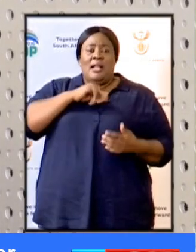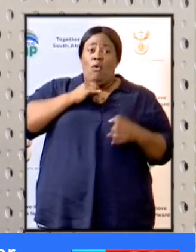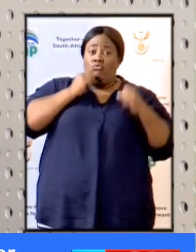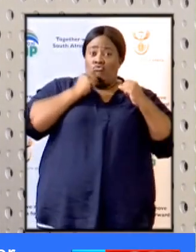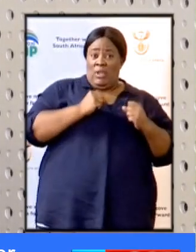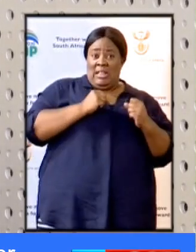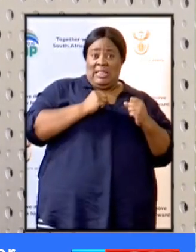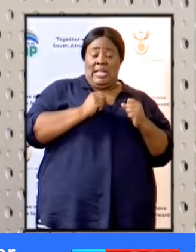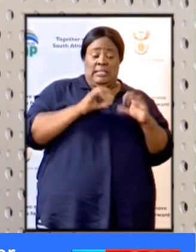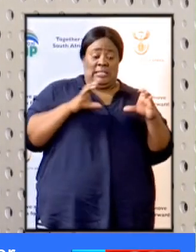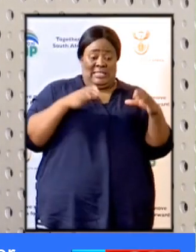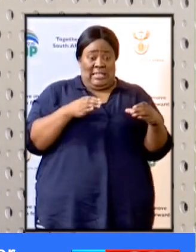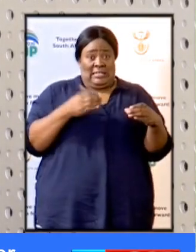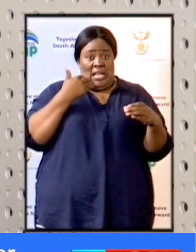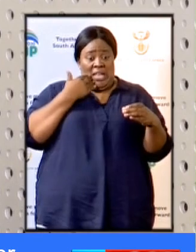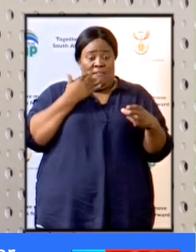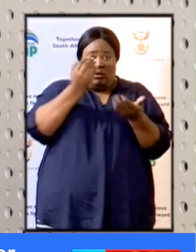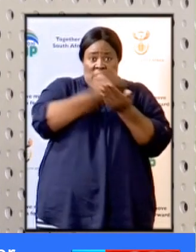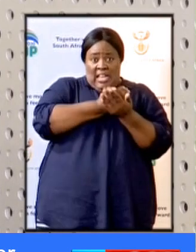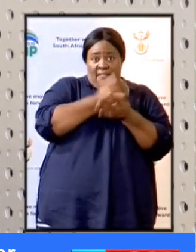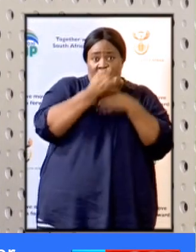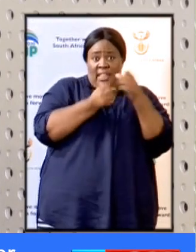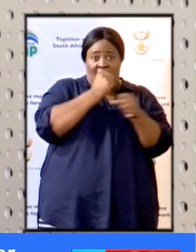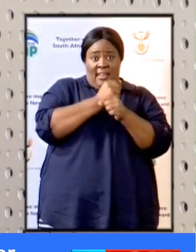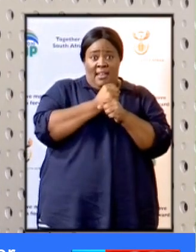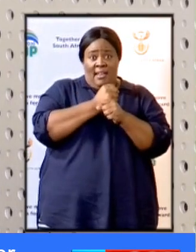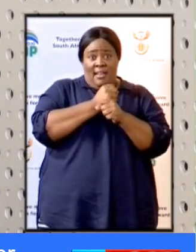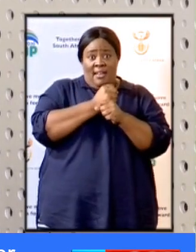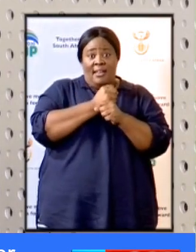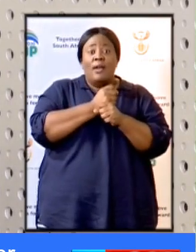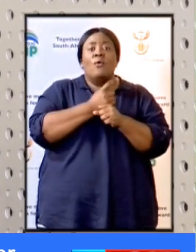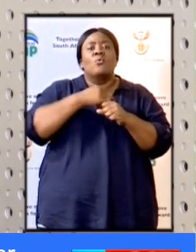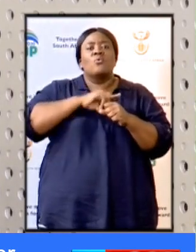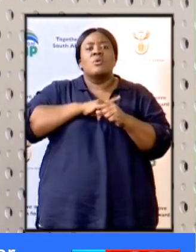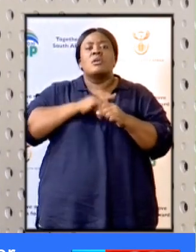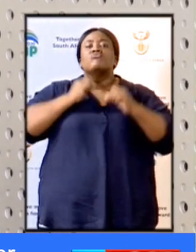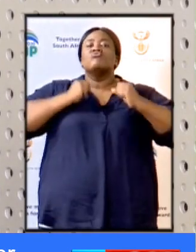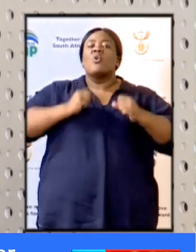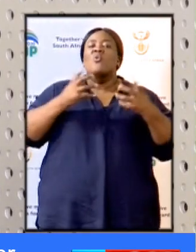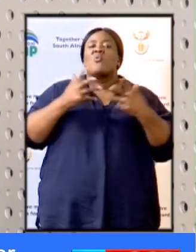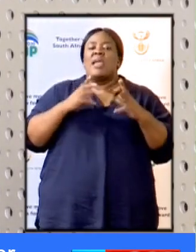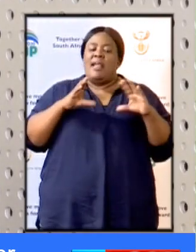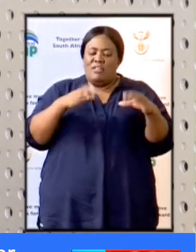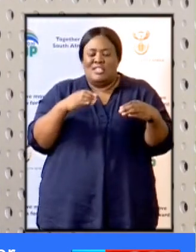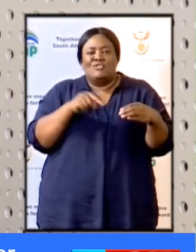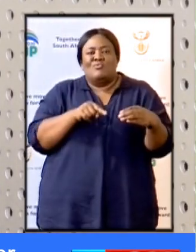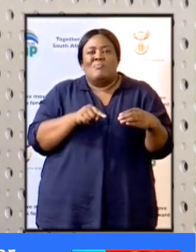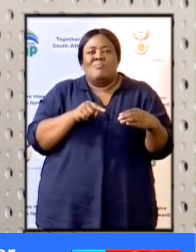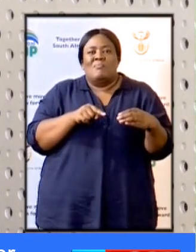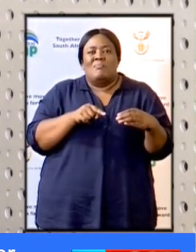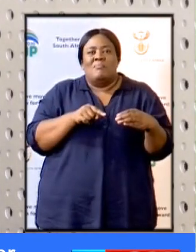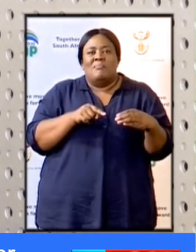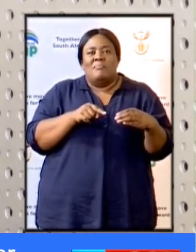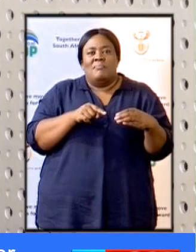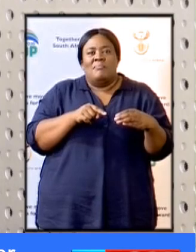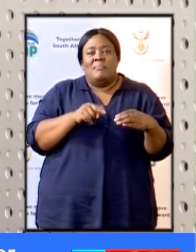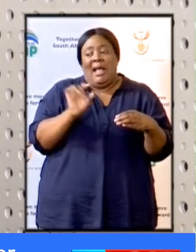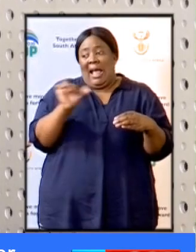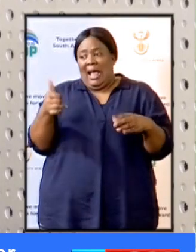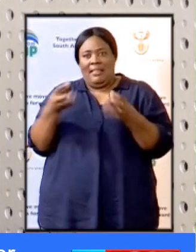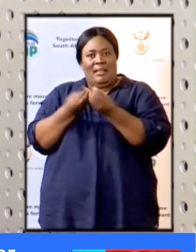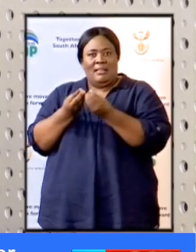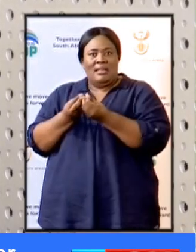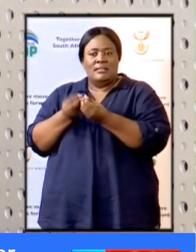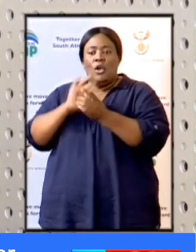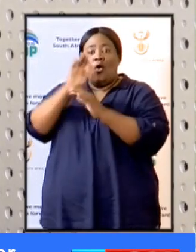if we have to save the year, our strength is in the classroom. Anything else would not be able to assist us